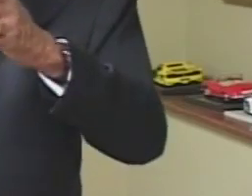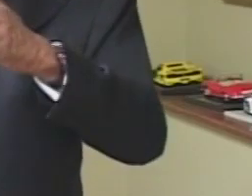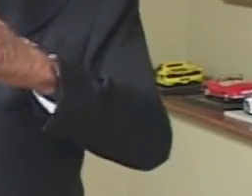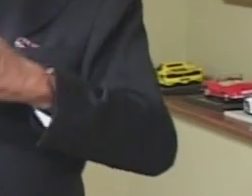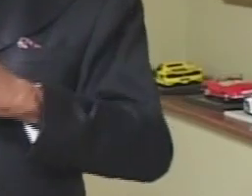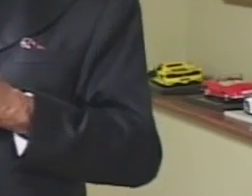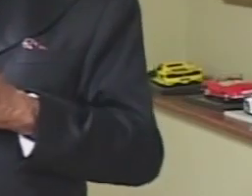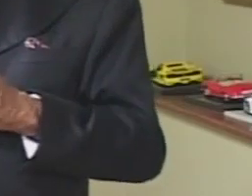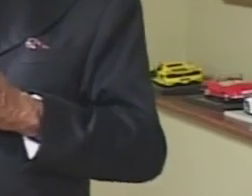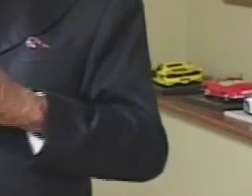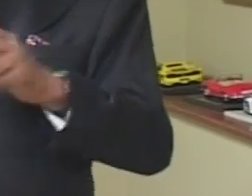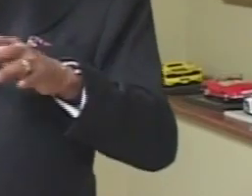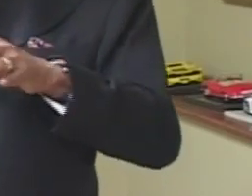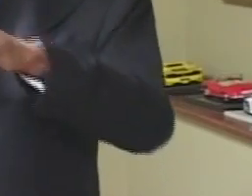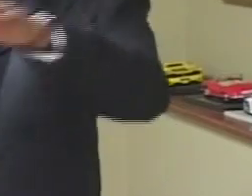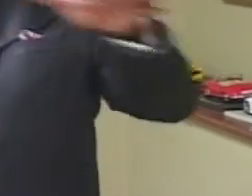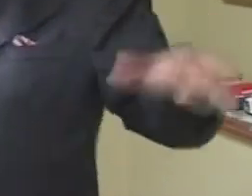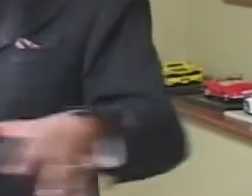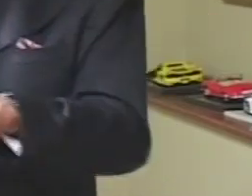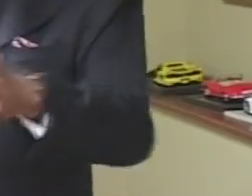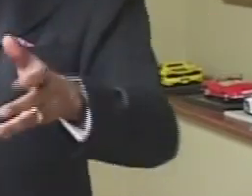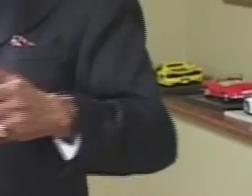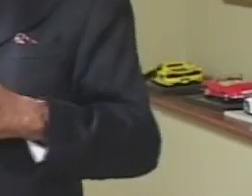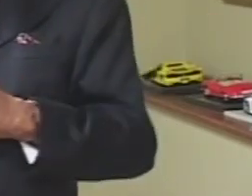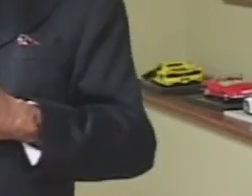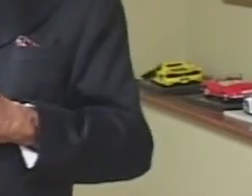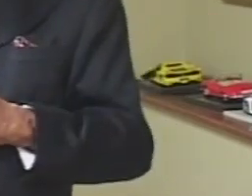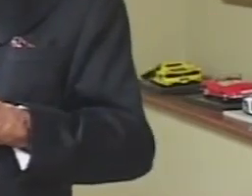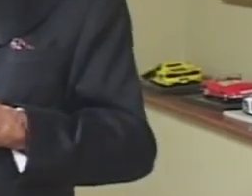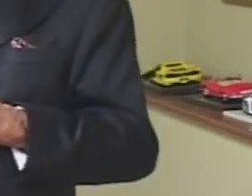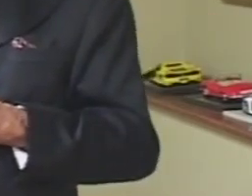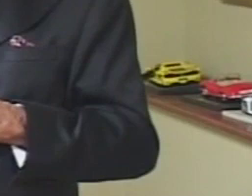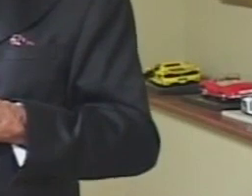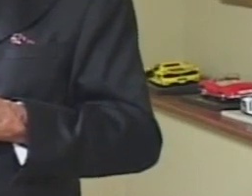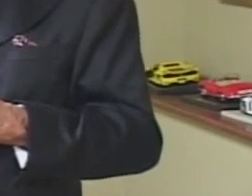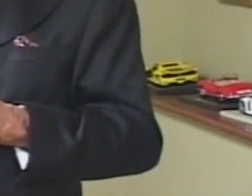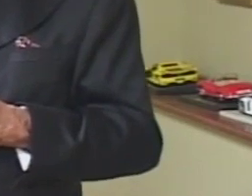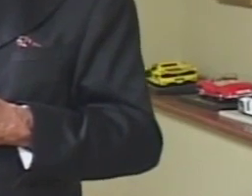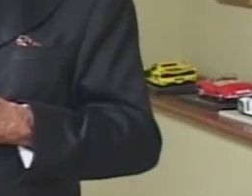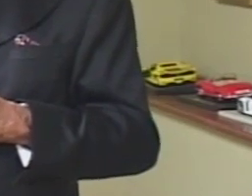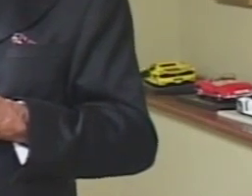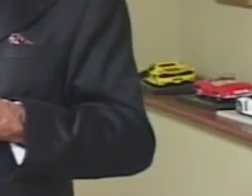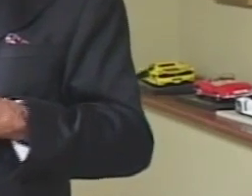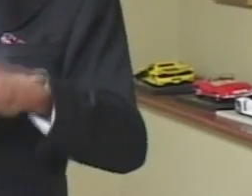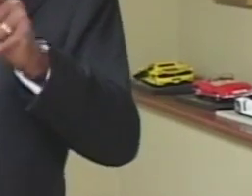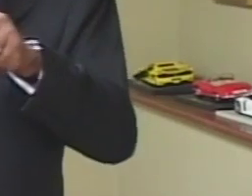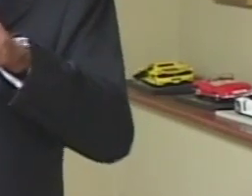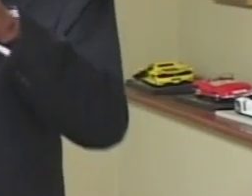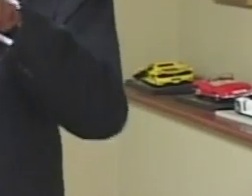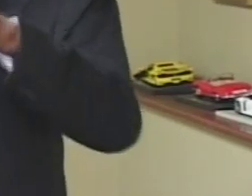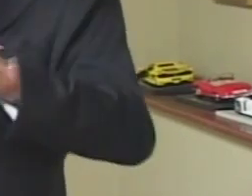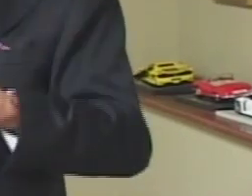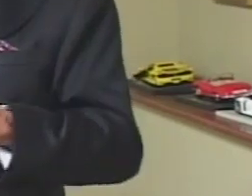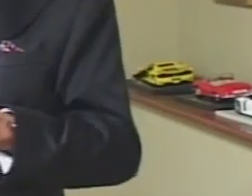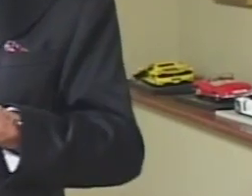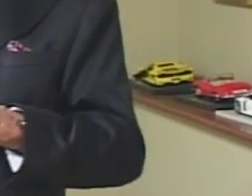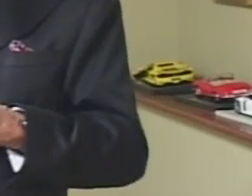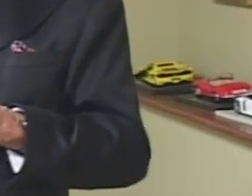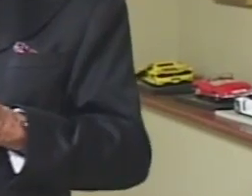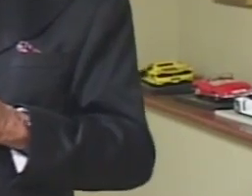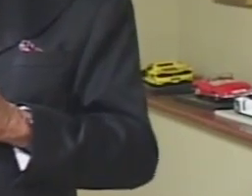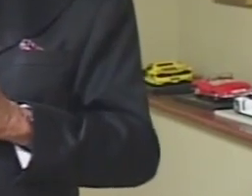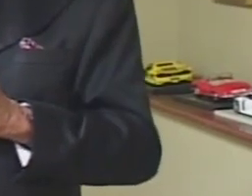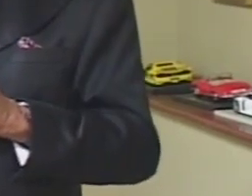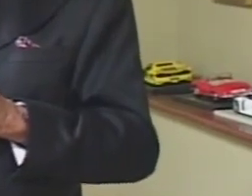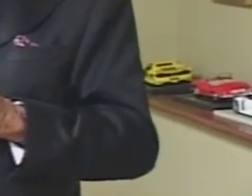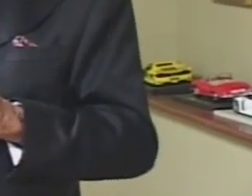be, sickness, confusion, trouble in your home, we want you to know that God is a deliverer.